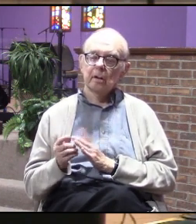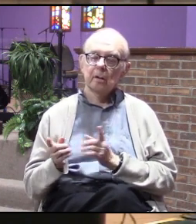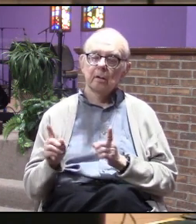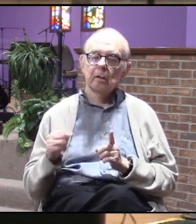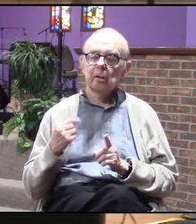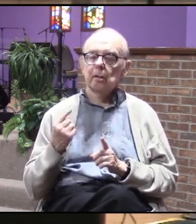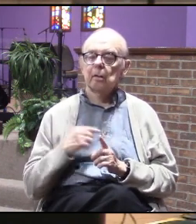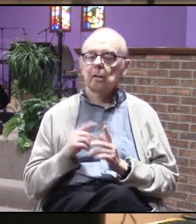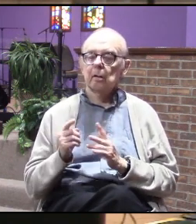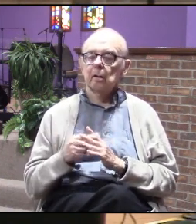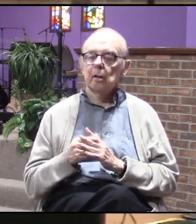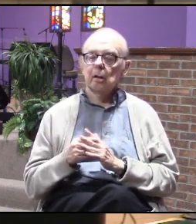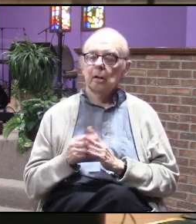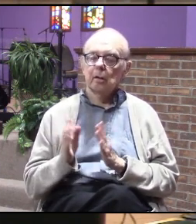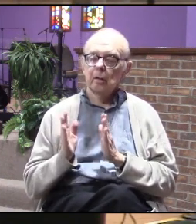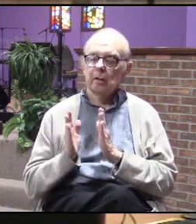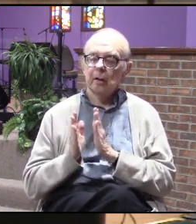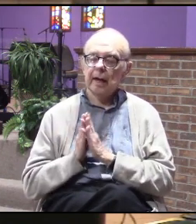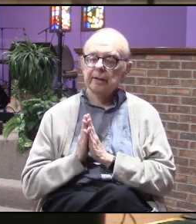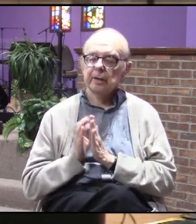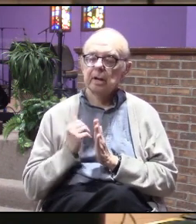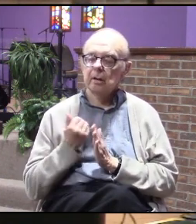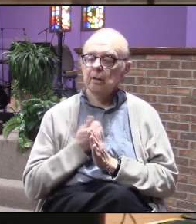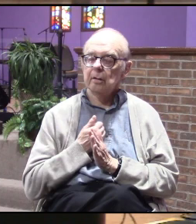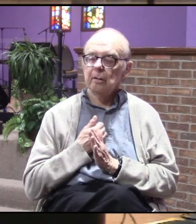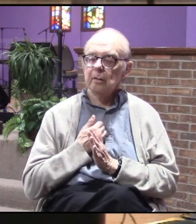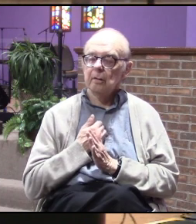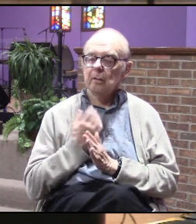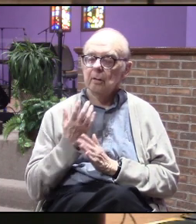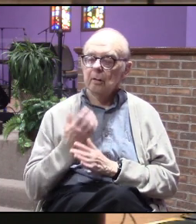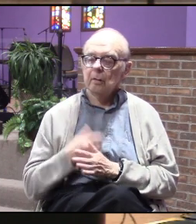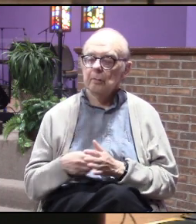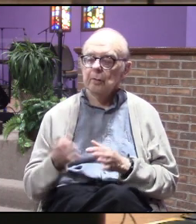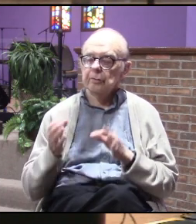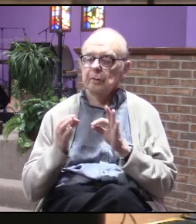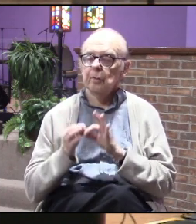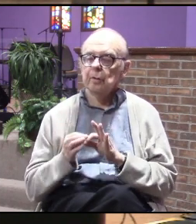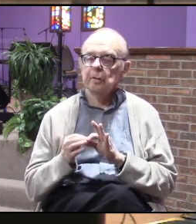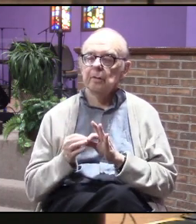When we begin to start asking ourselves the most important